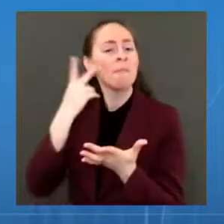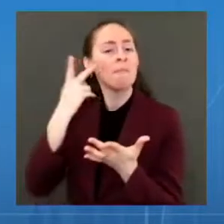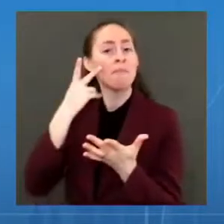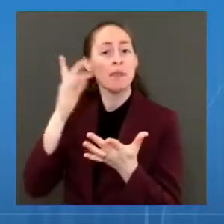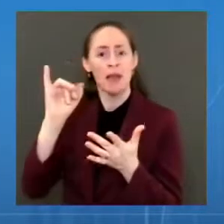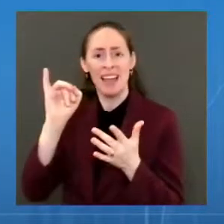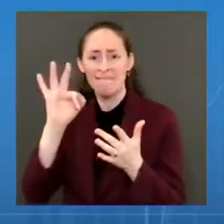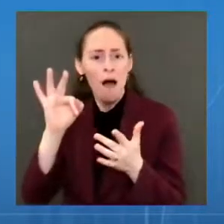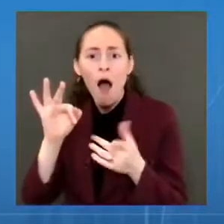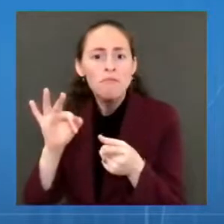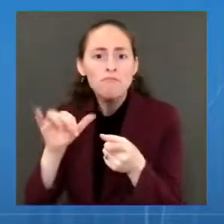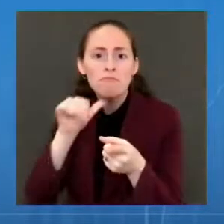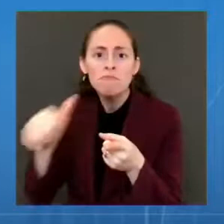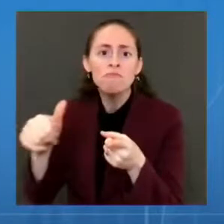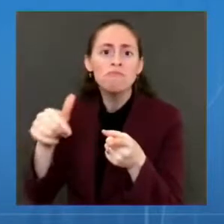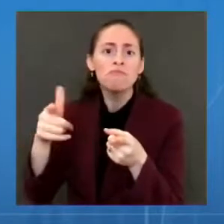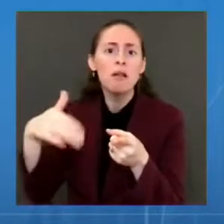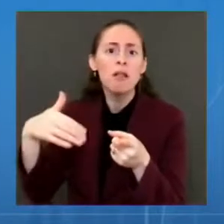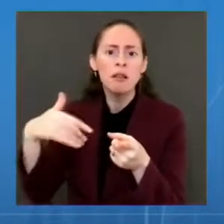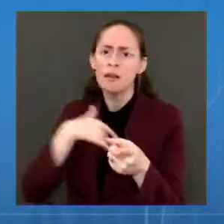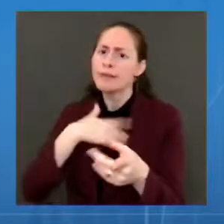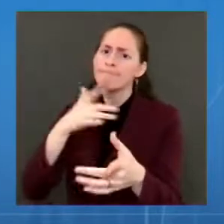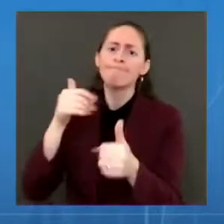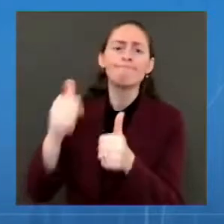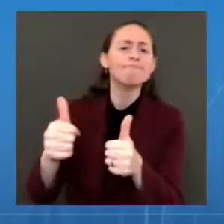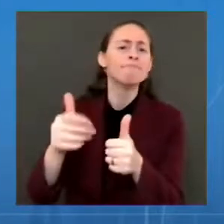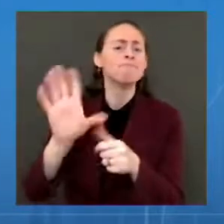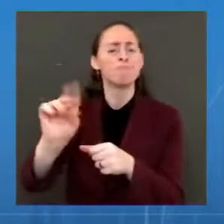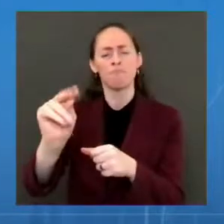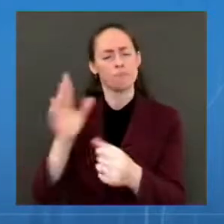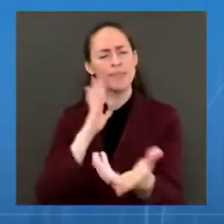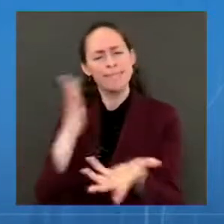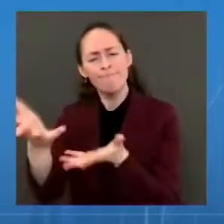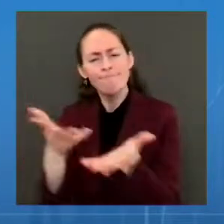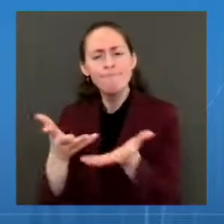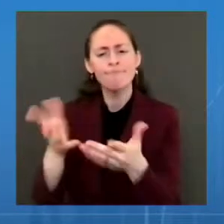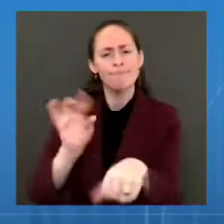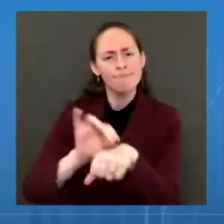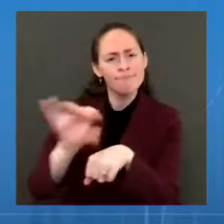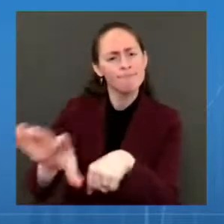answer their questions, provide counseling and education, and get more and more people vaccinated.